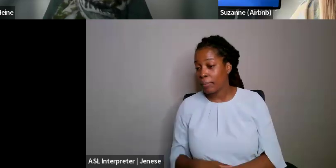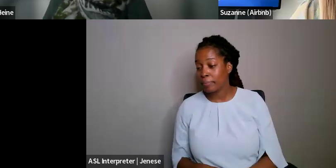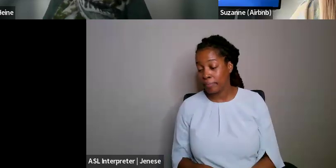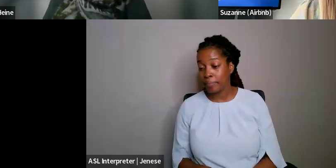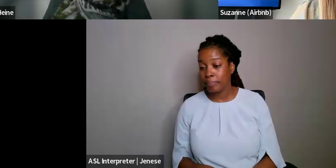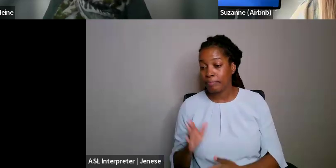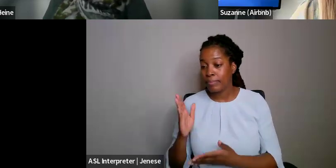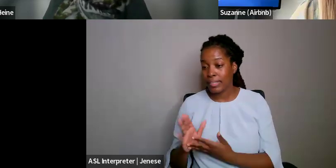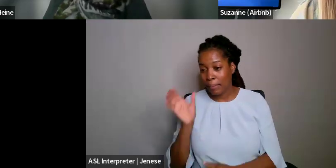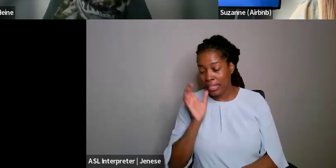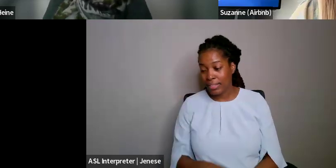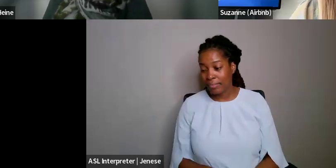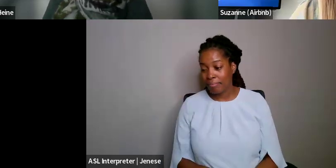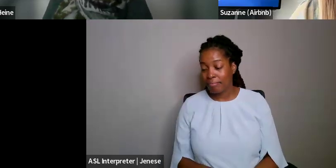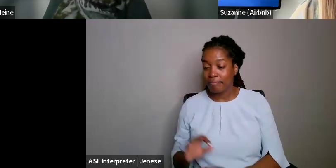Right.